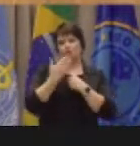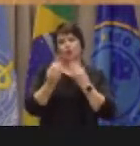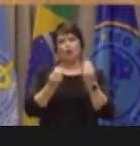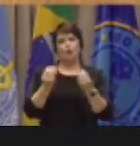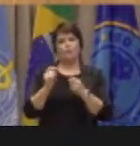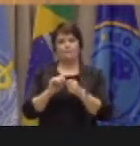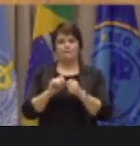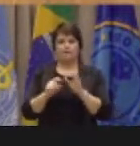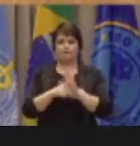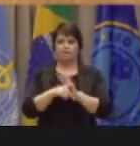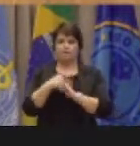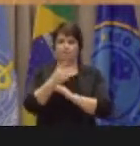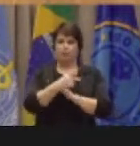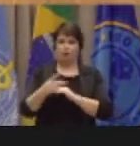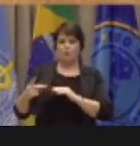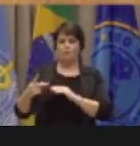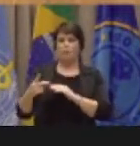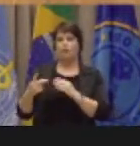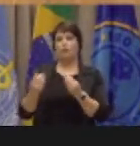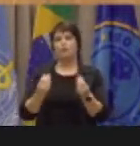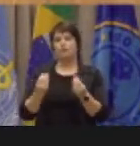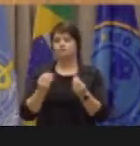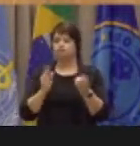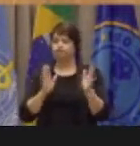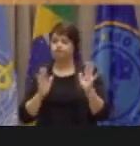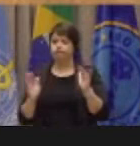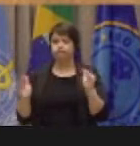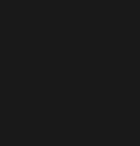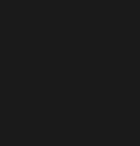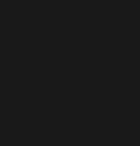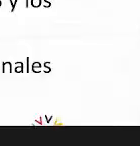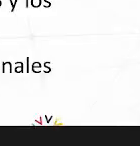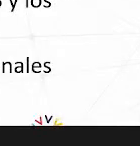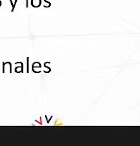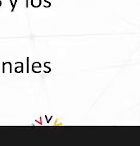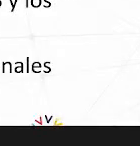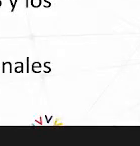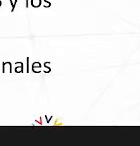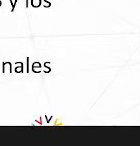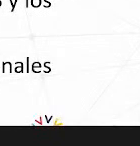project help us to do the